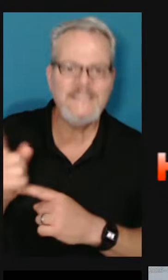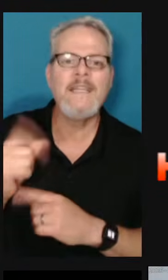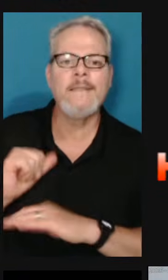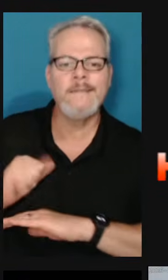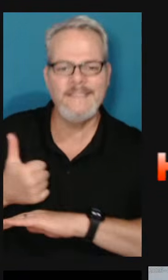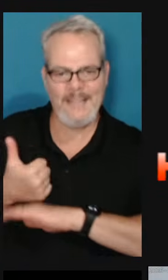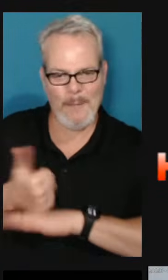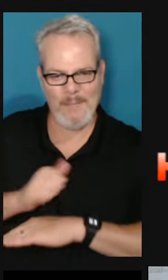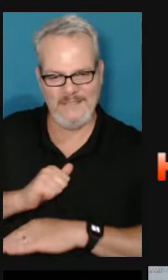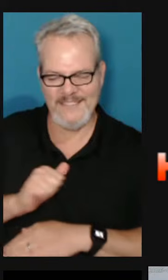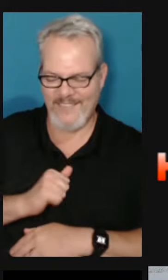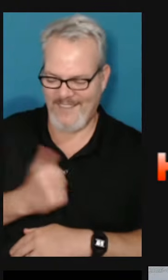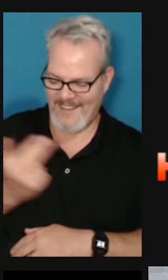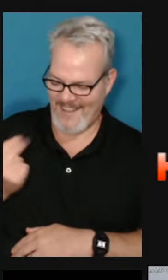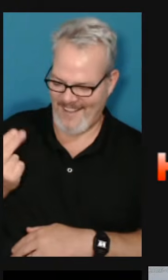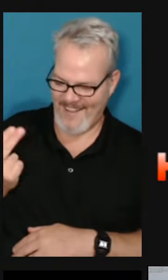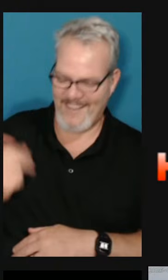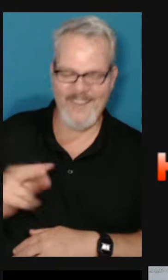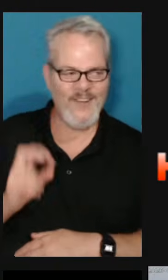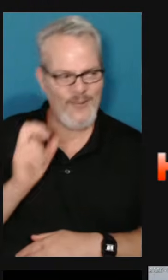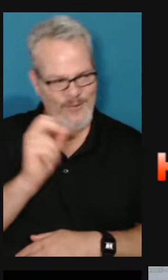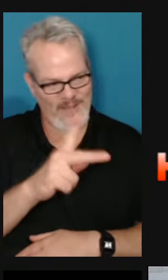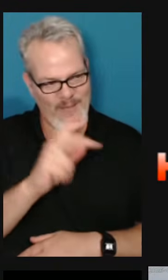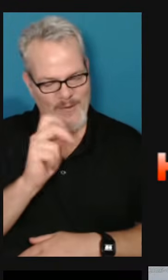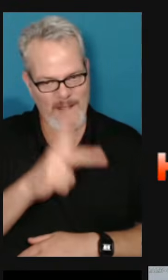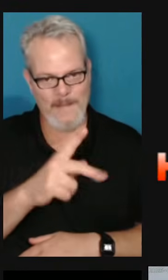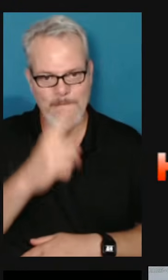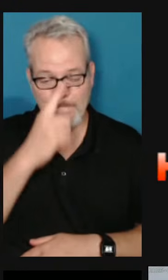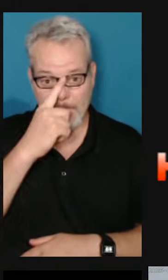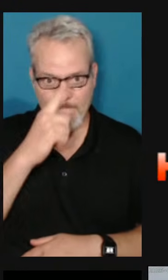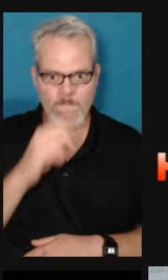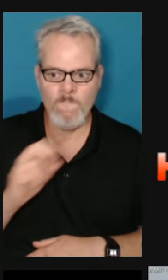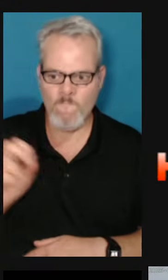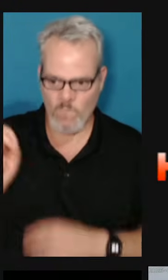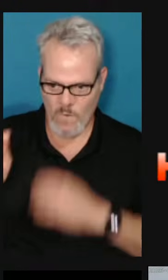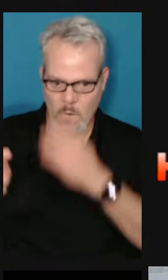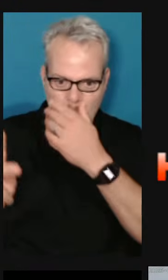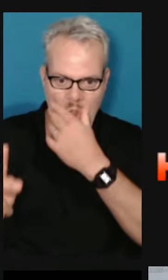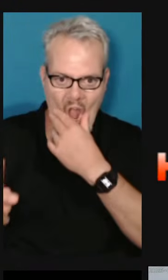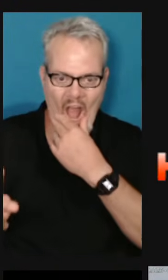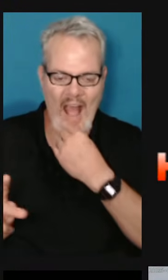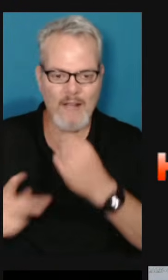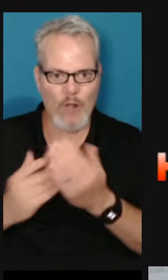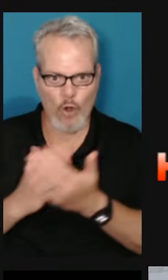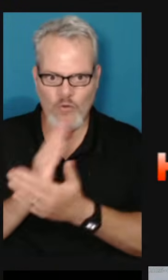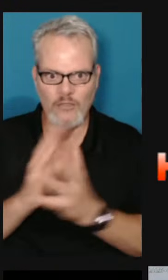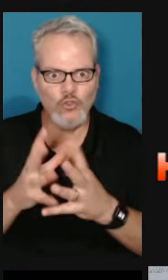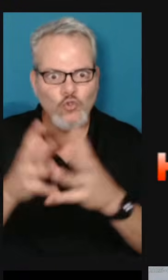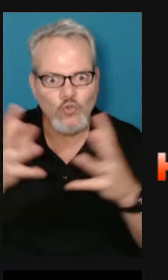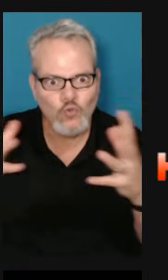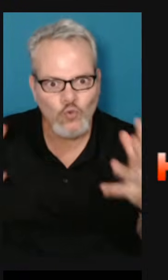here. Oh, okay. All right. And yeah, so much to cover. And